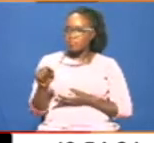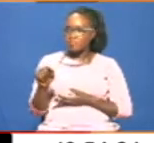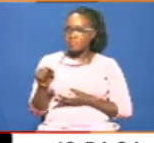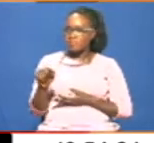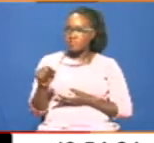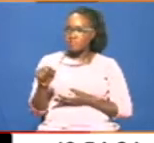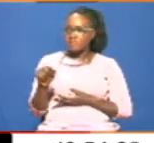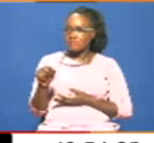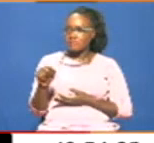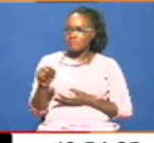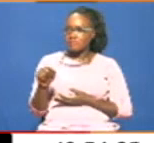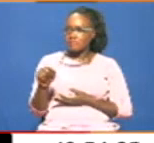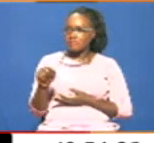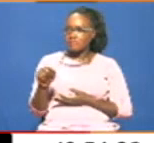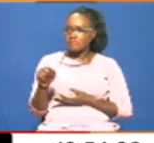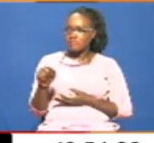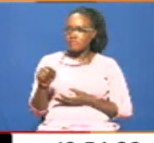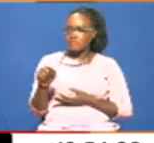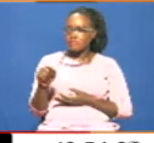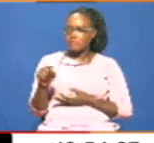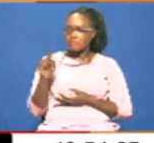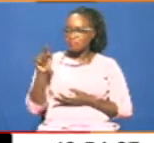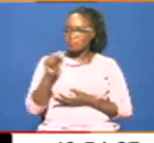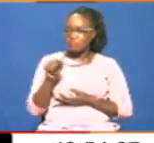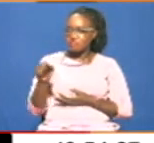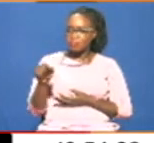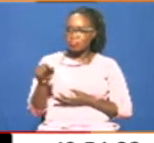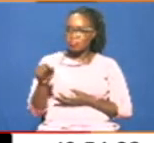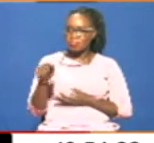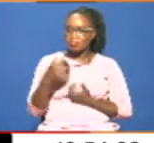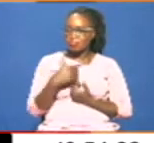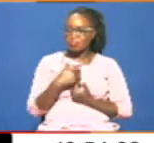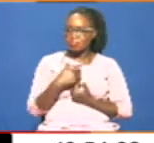cheap, and therefore we have